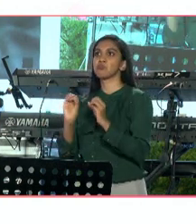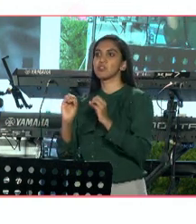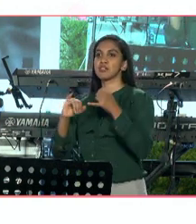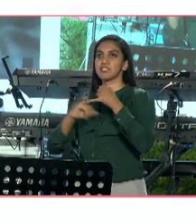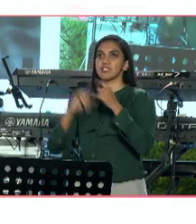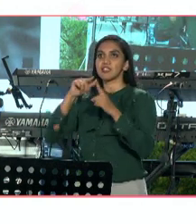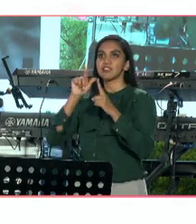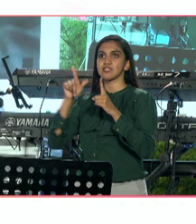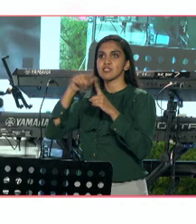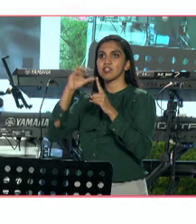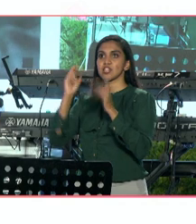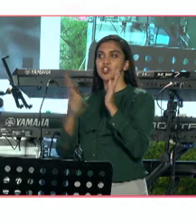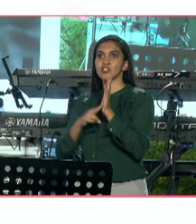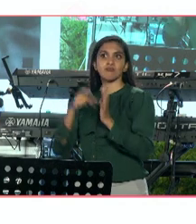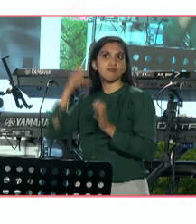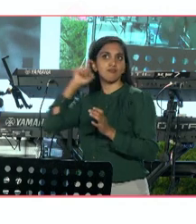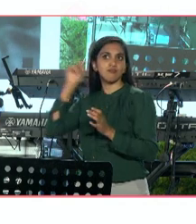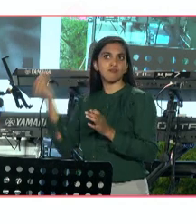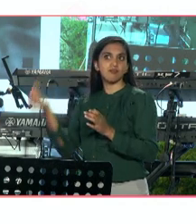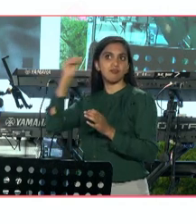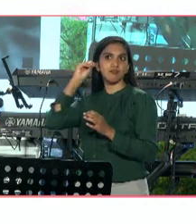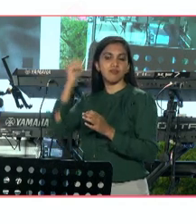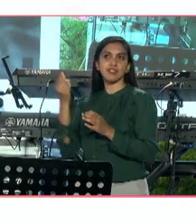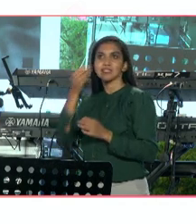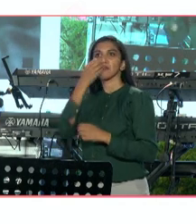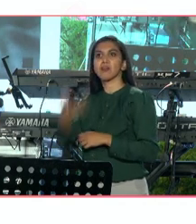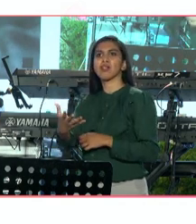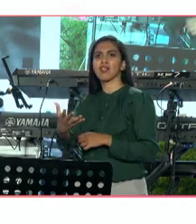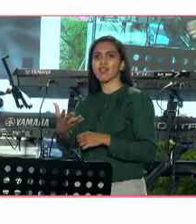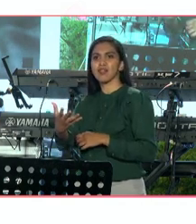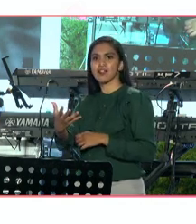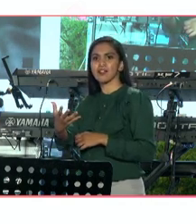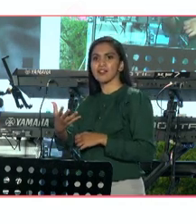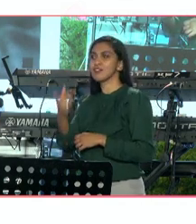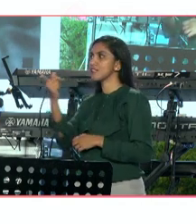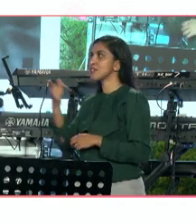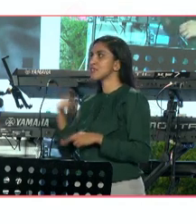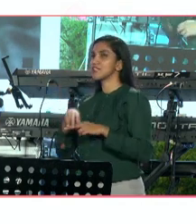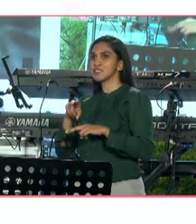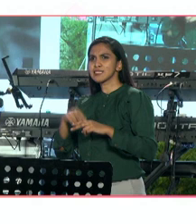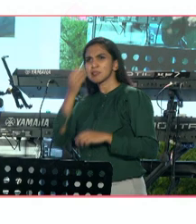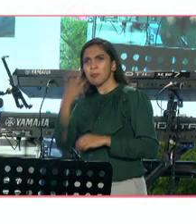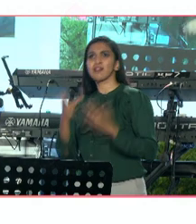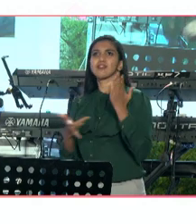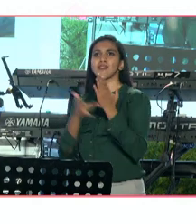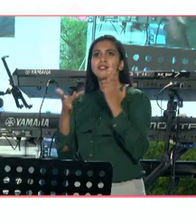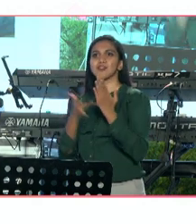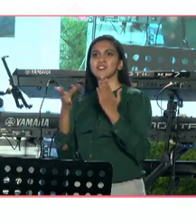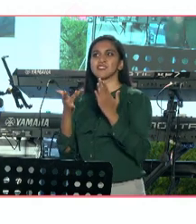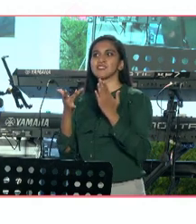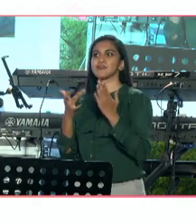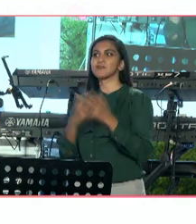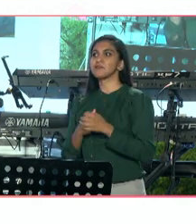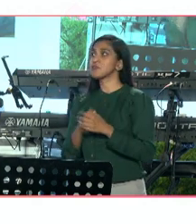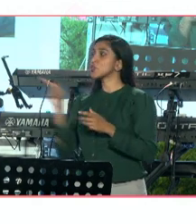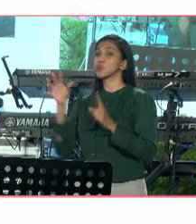behind the ear and it can be easily removable. So the simplicity of our technology is our biggest strength. So what we